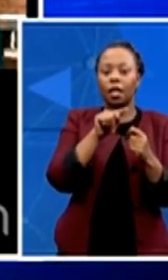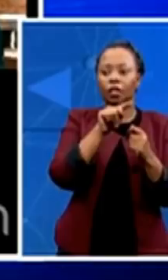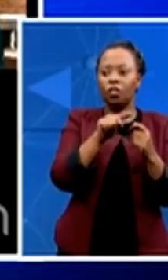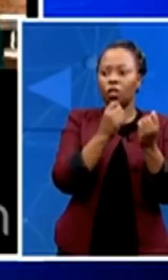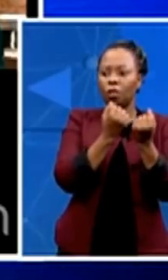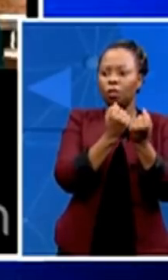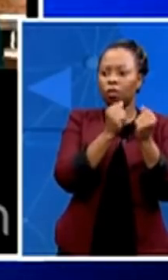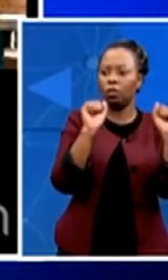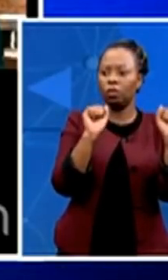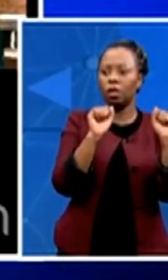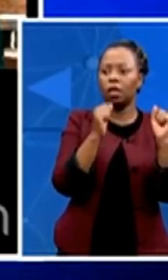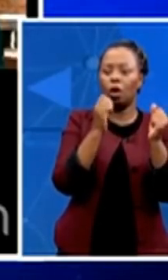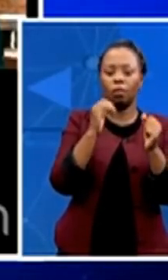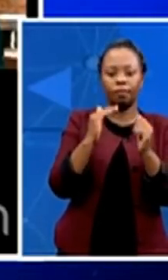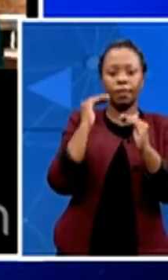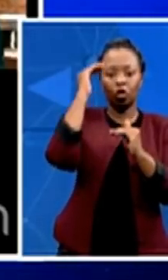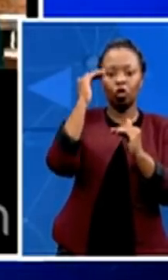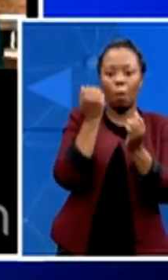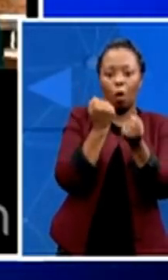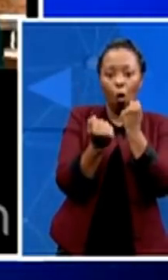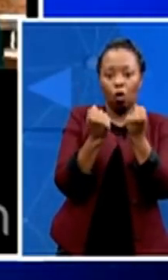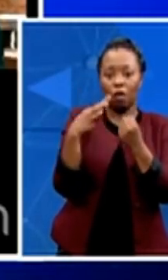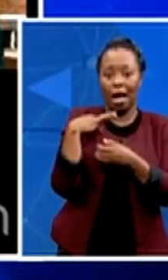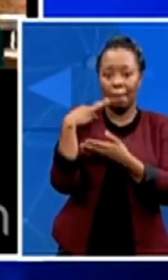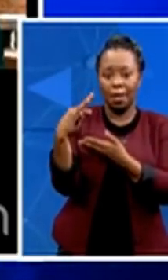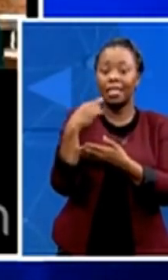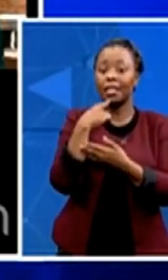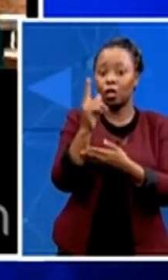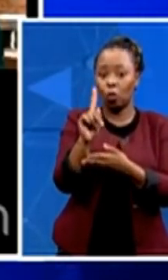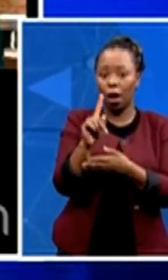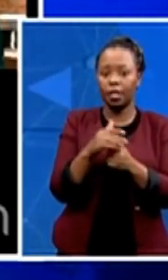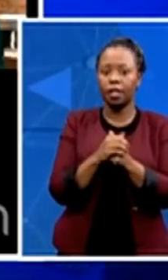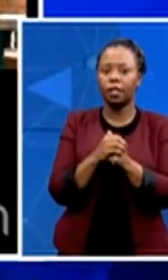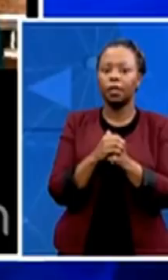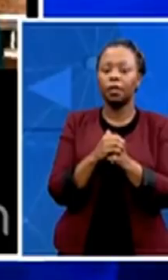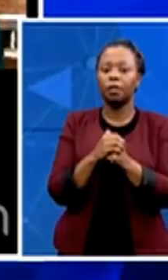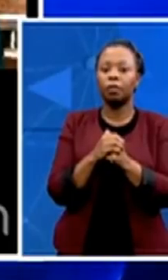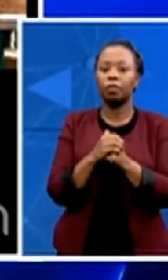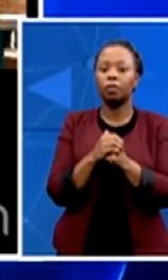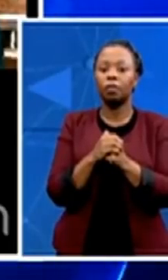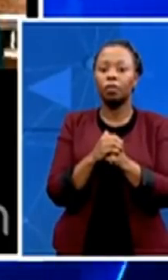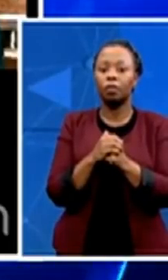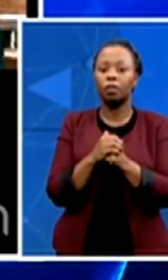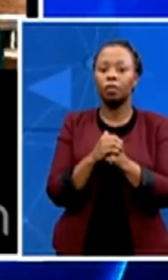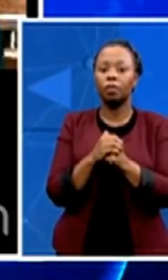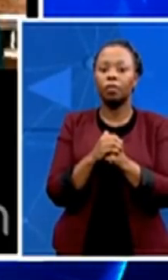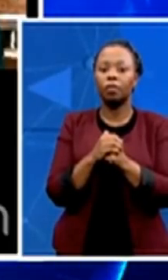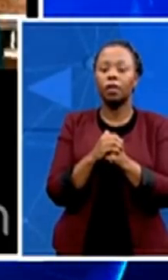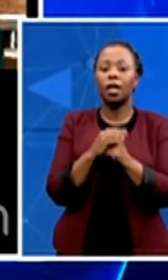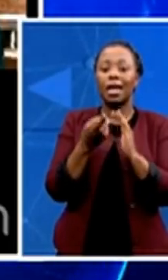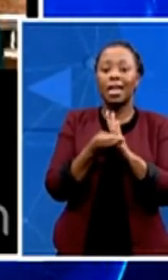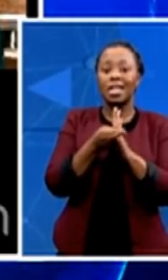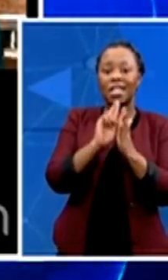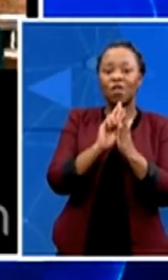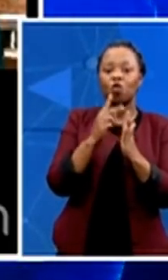Appeal said that when you take a considered view not to participate in